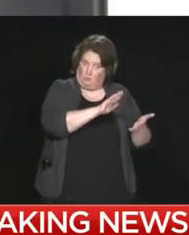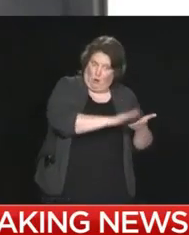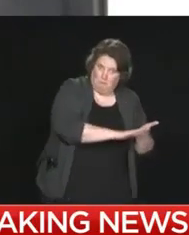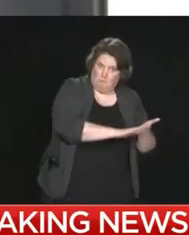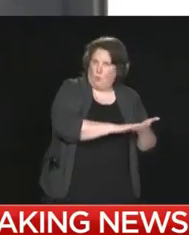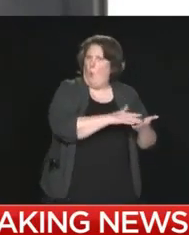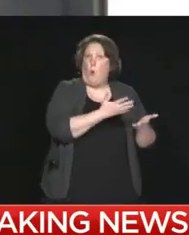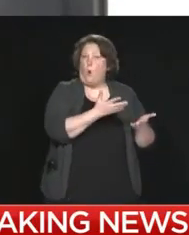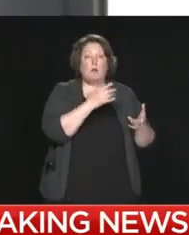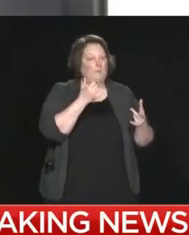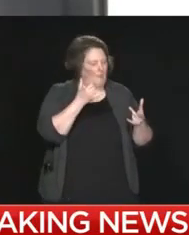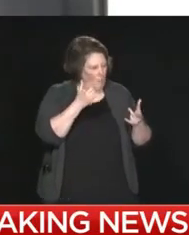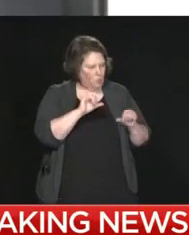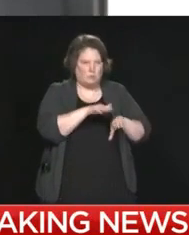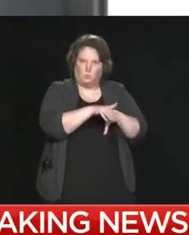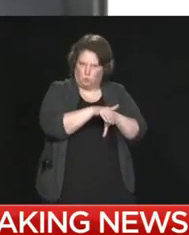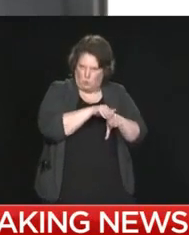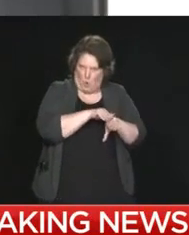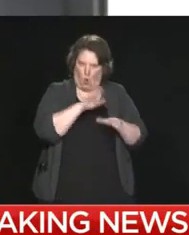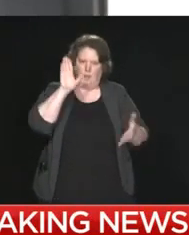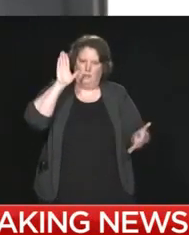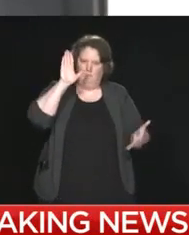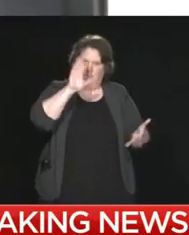step. It's working correctly.